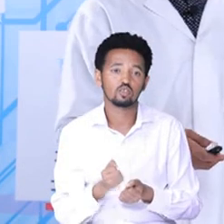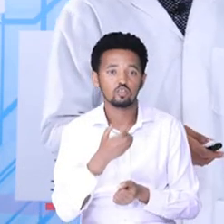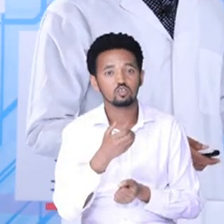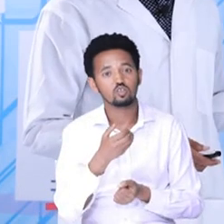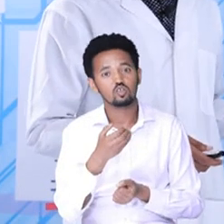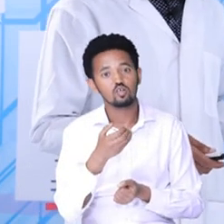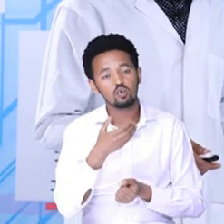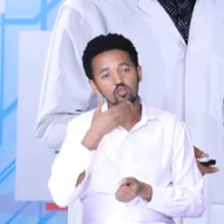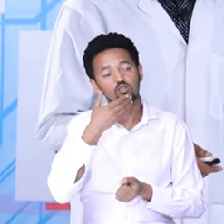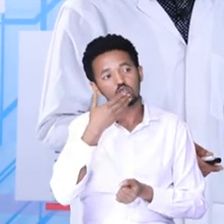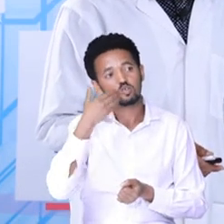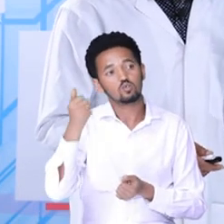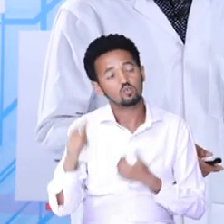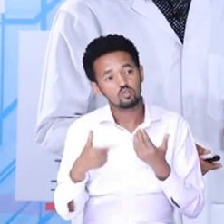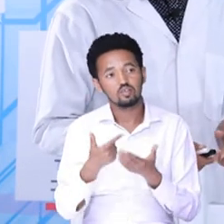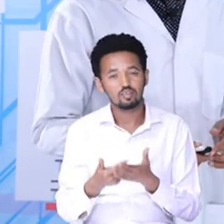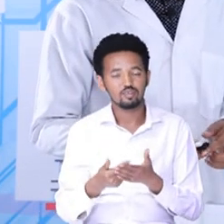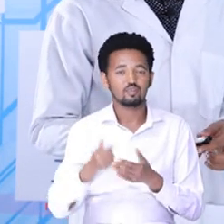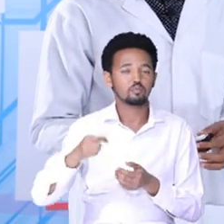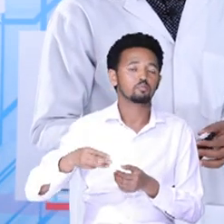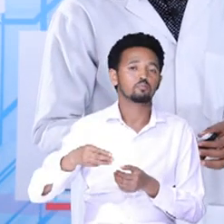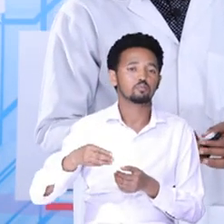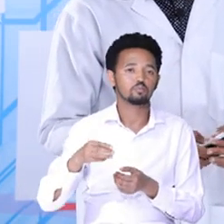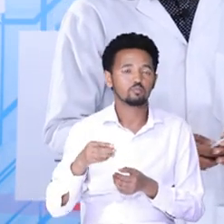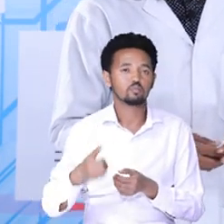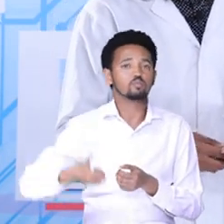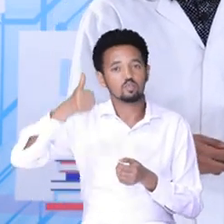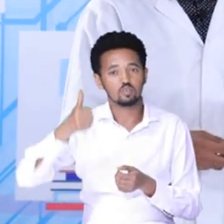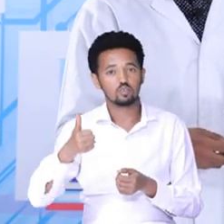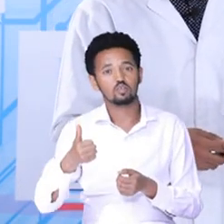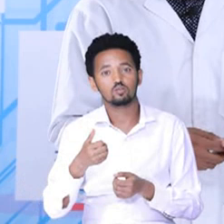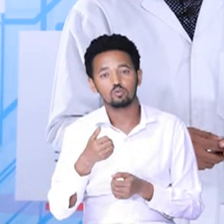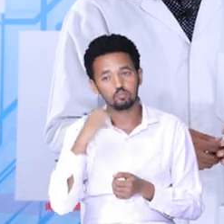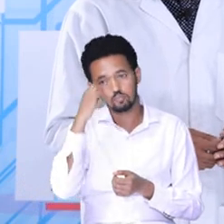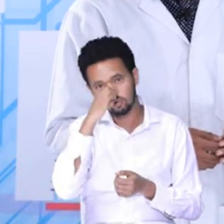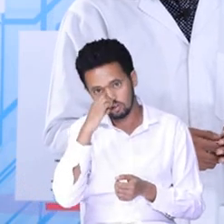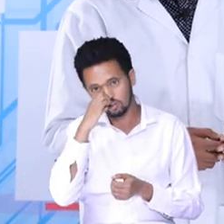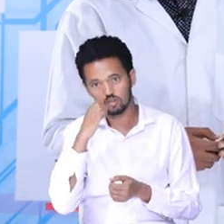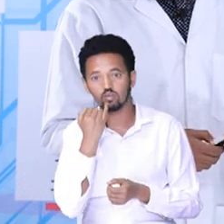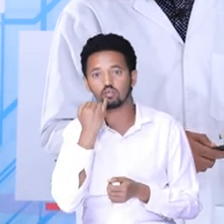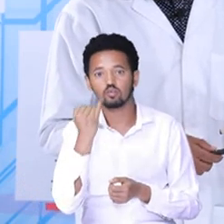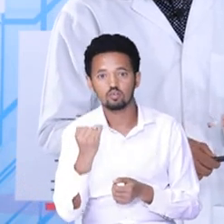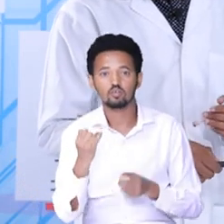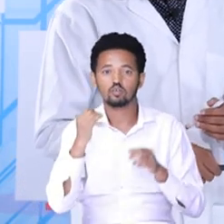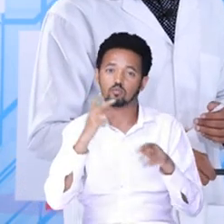So this is the major criteria of Ethiopian population settlements.